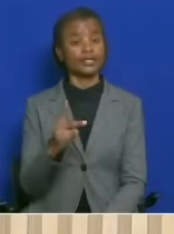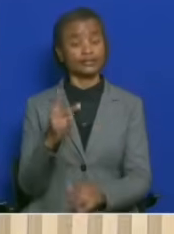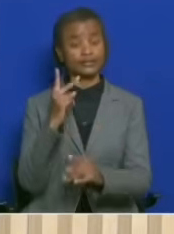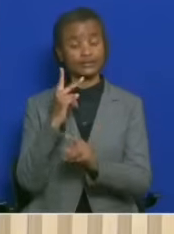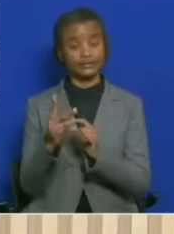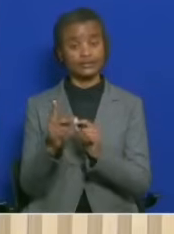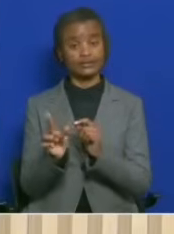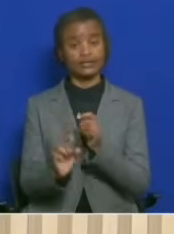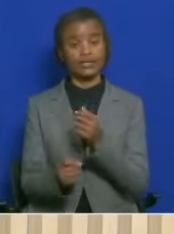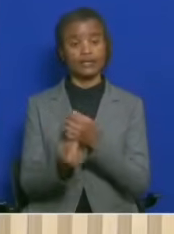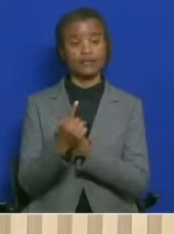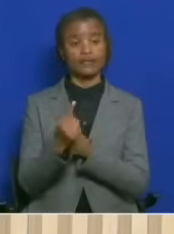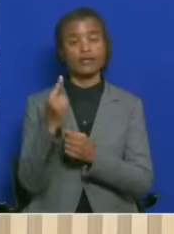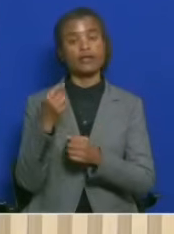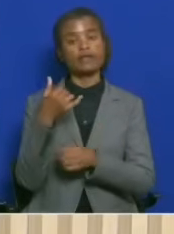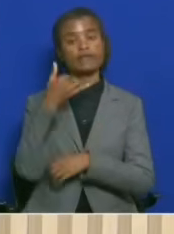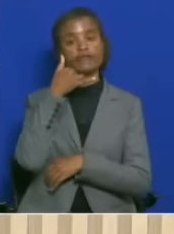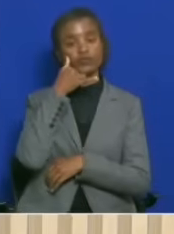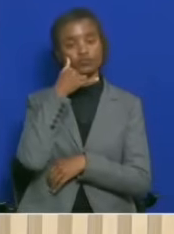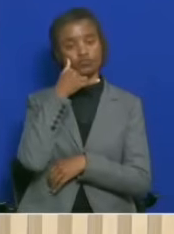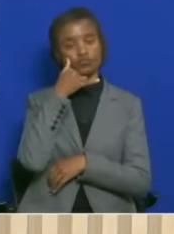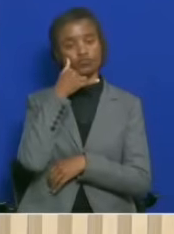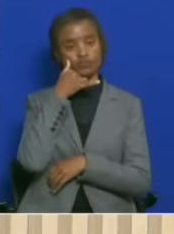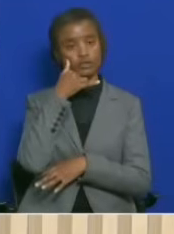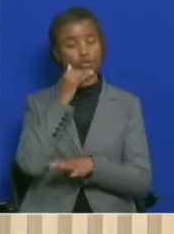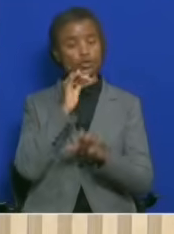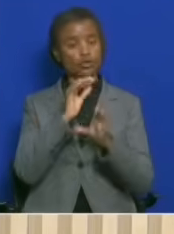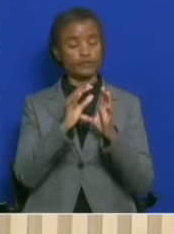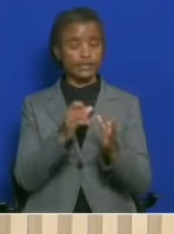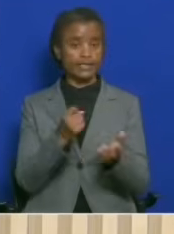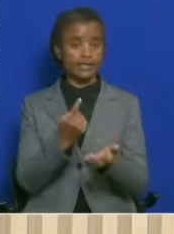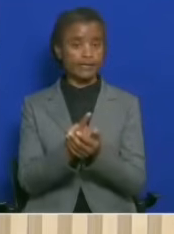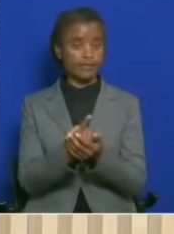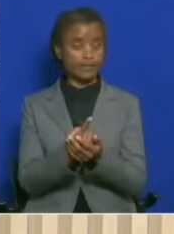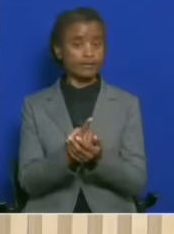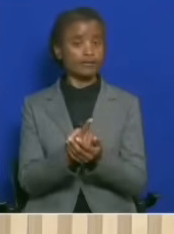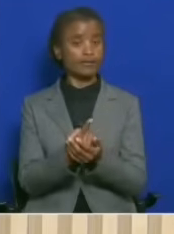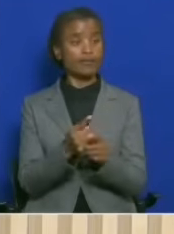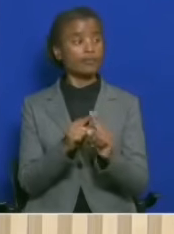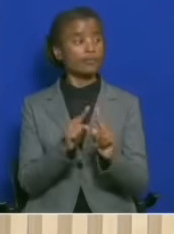It's likely Fani, but we don't know.